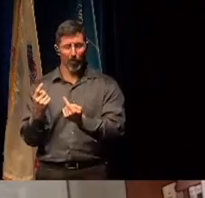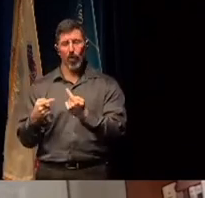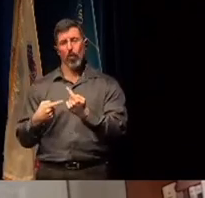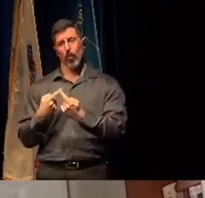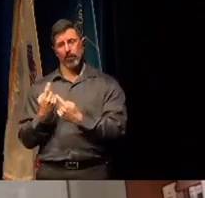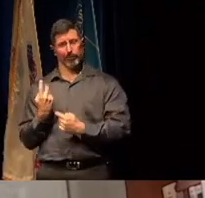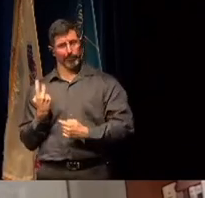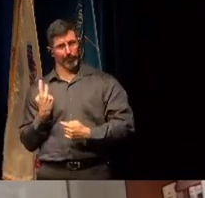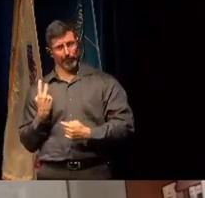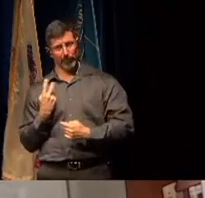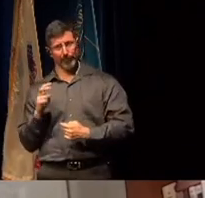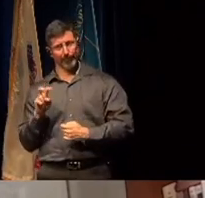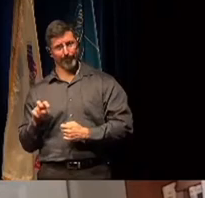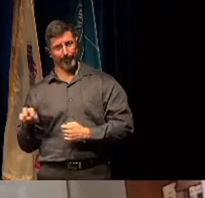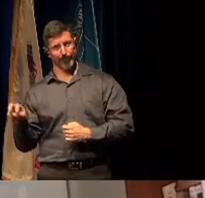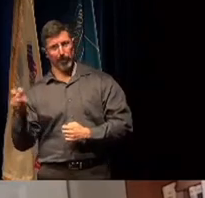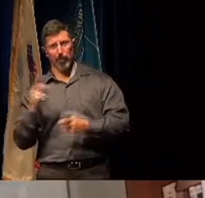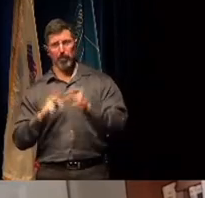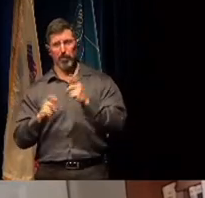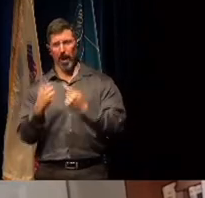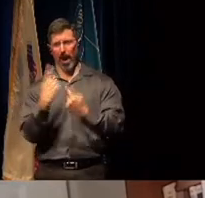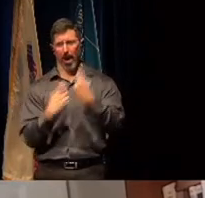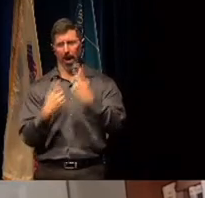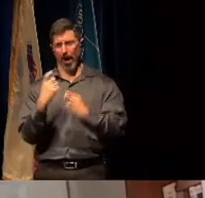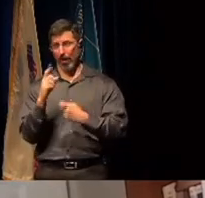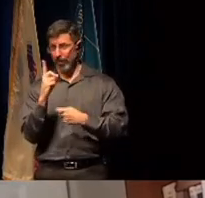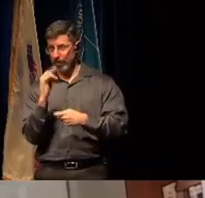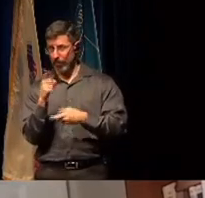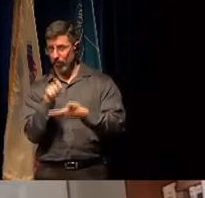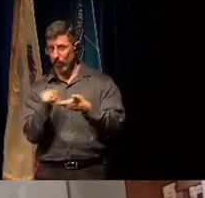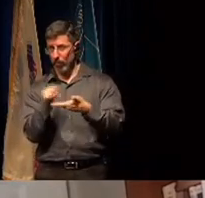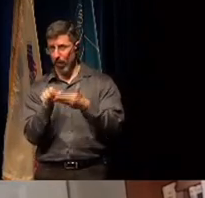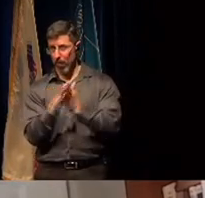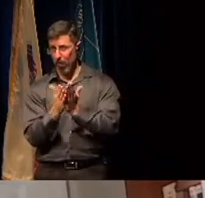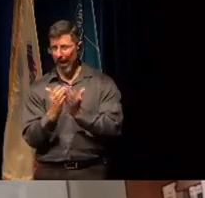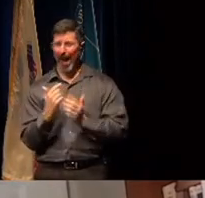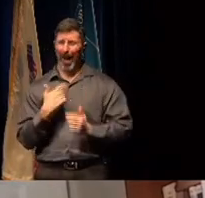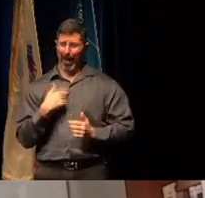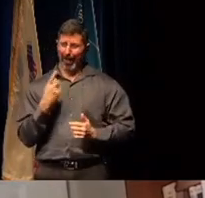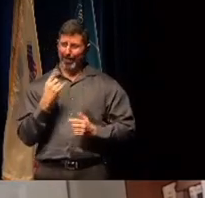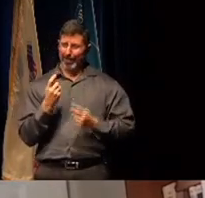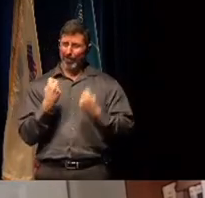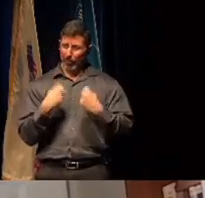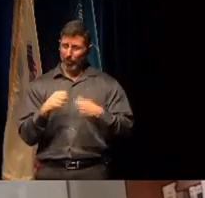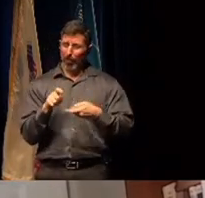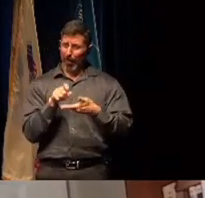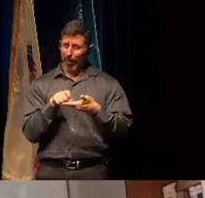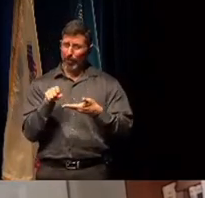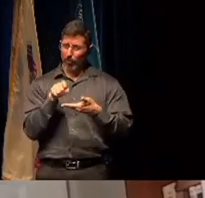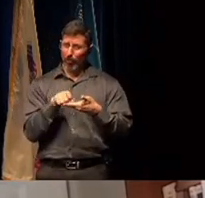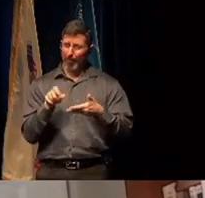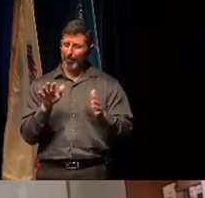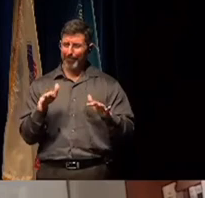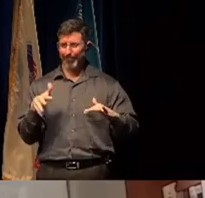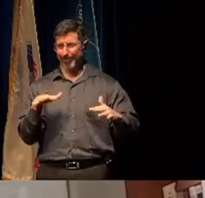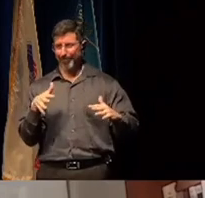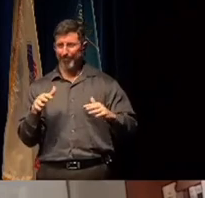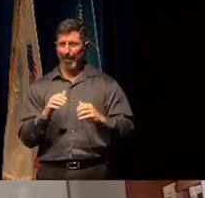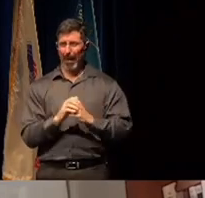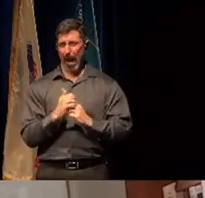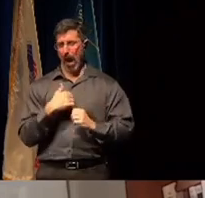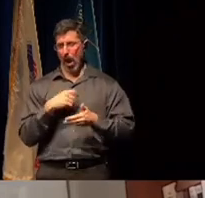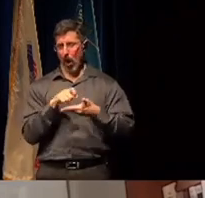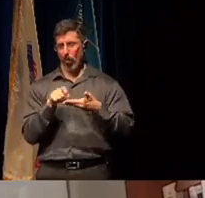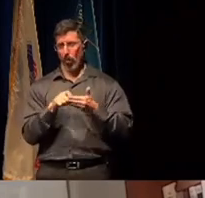if we have ever written a book. I've tried a number of times to write my story, or at least part of it. The only result has been a small